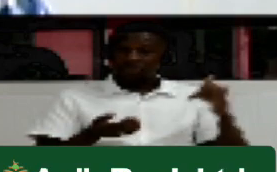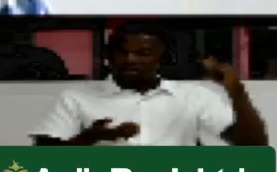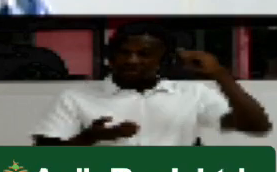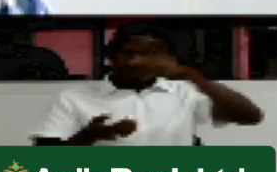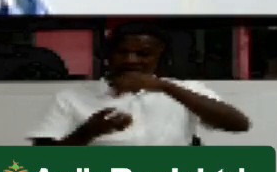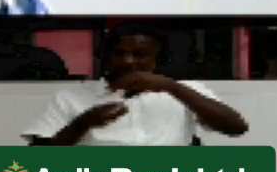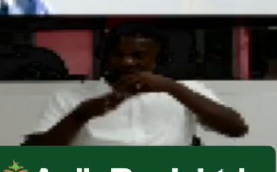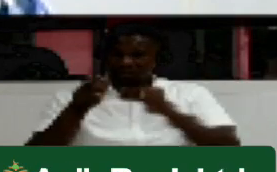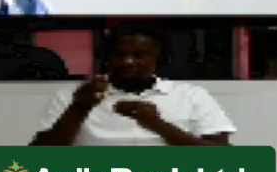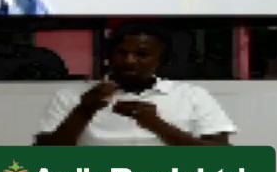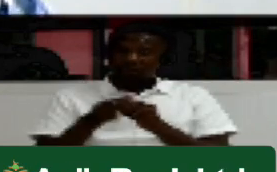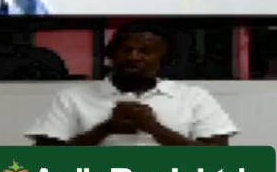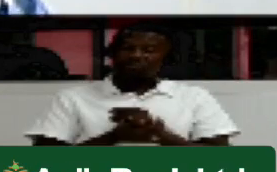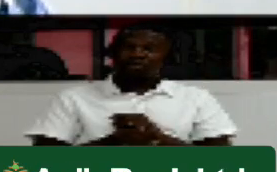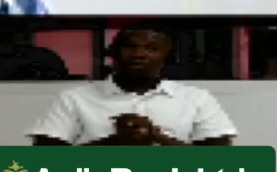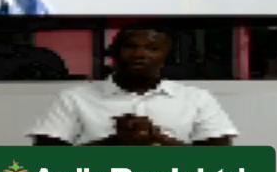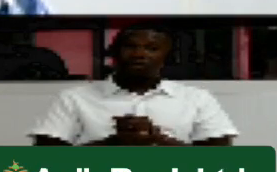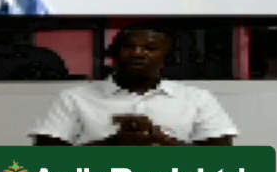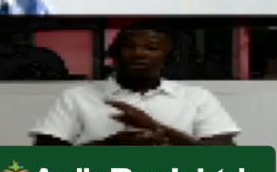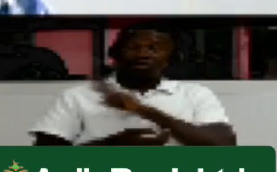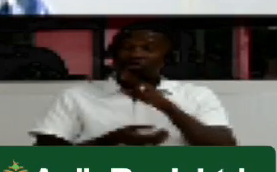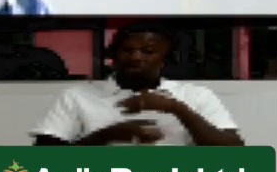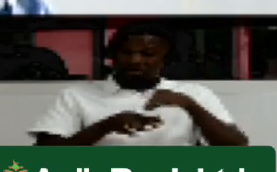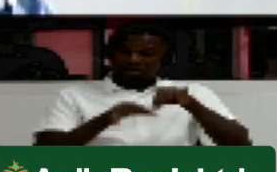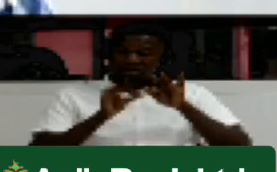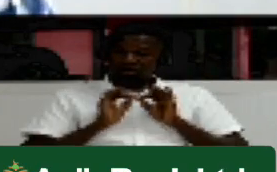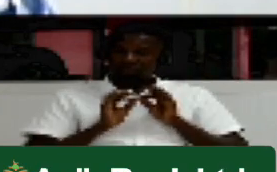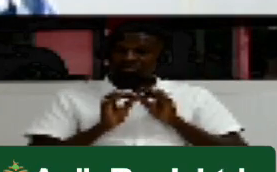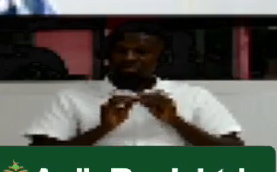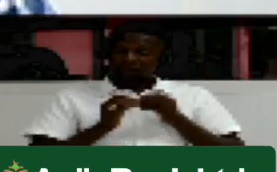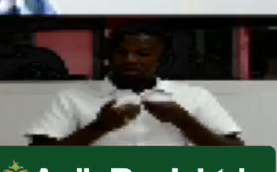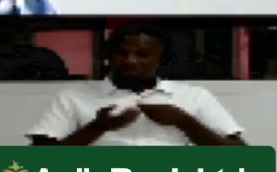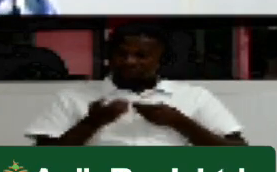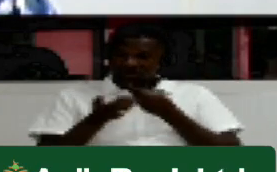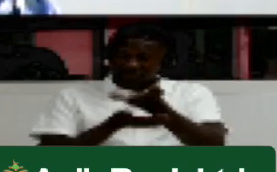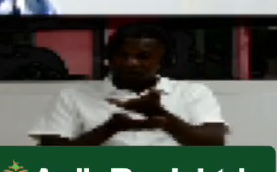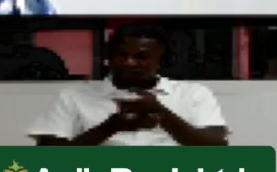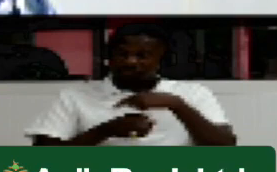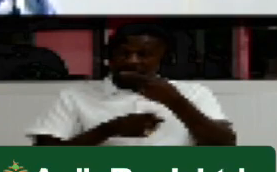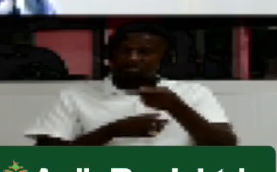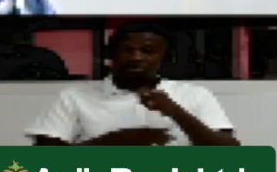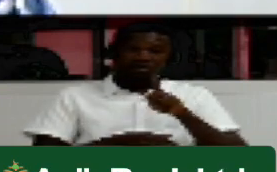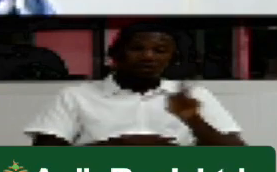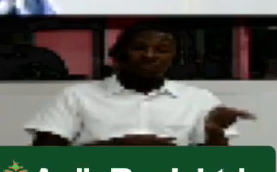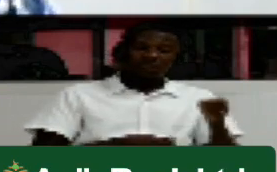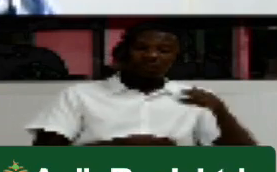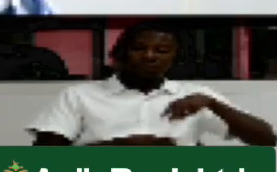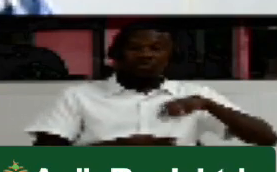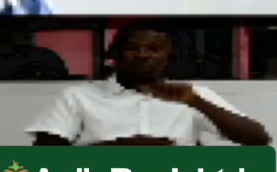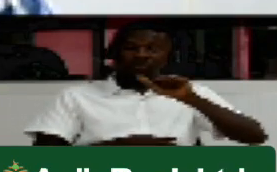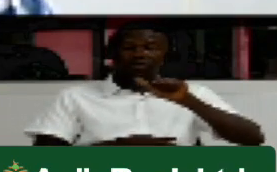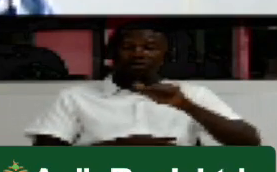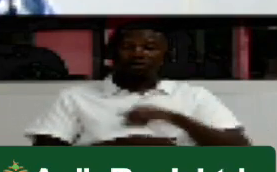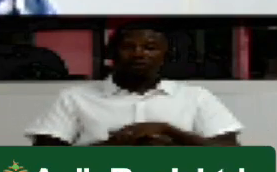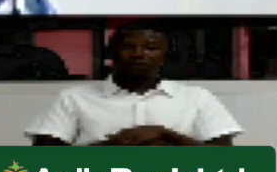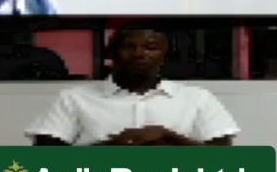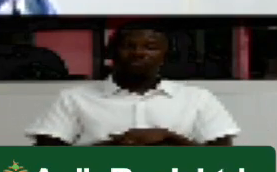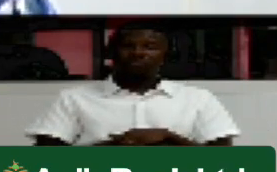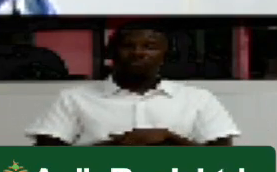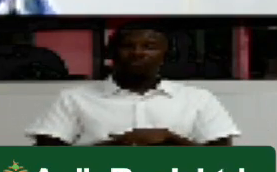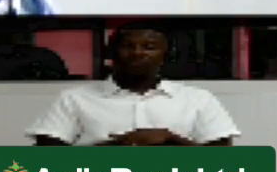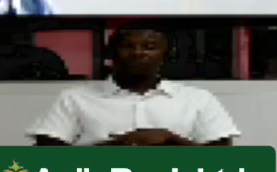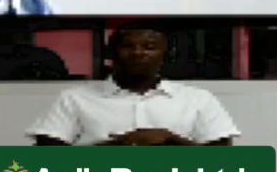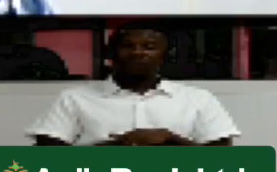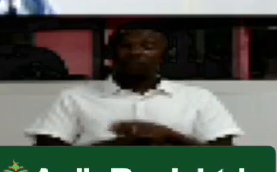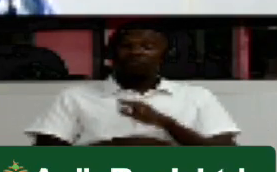And they did not take up the offer from Ports Authority either? That was not sufficient to provide,